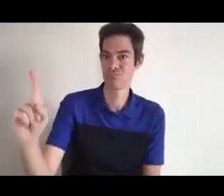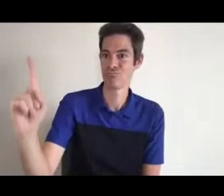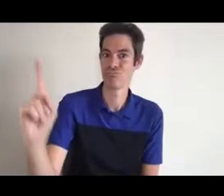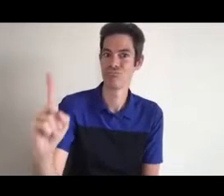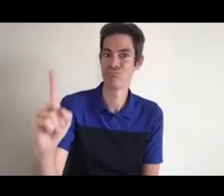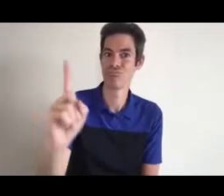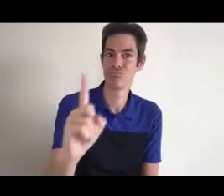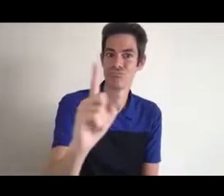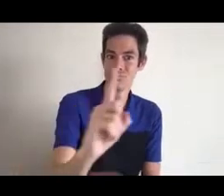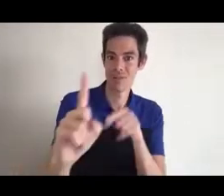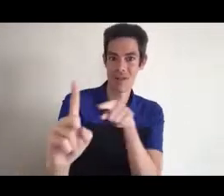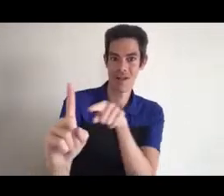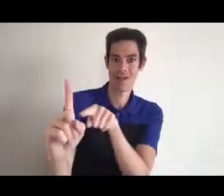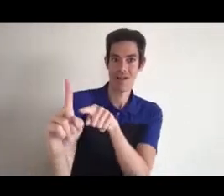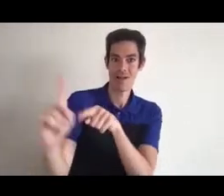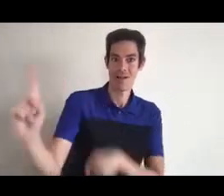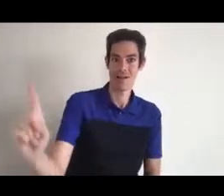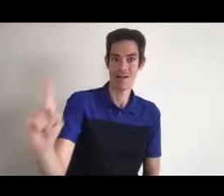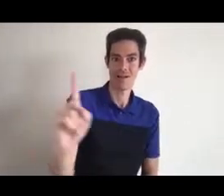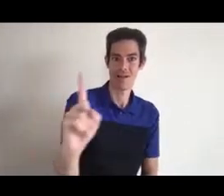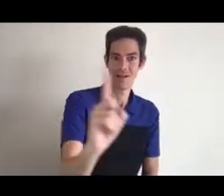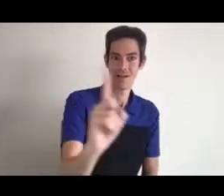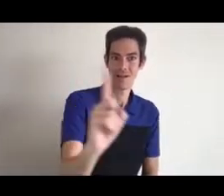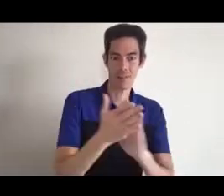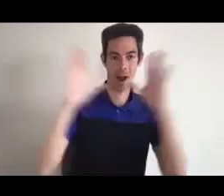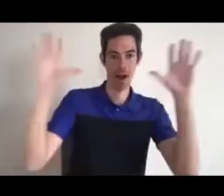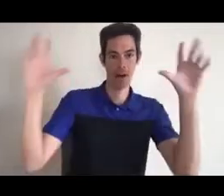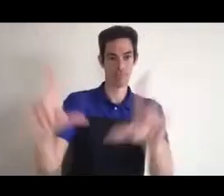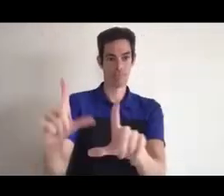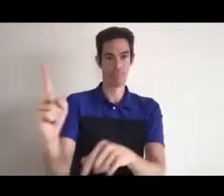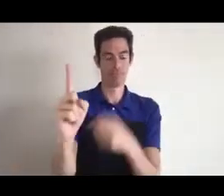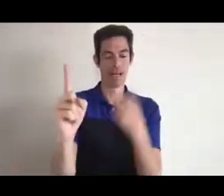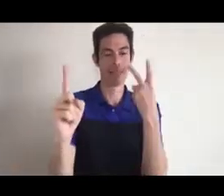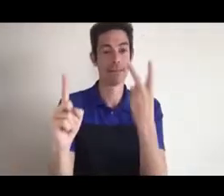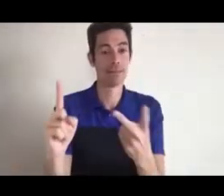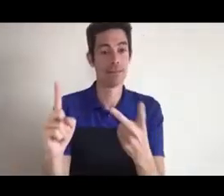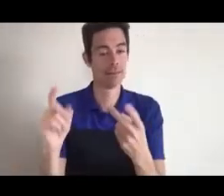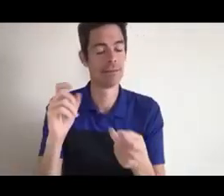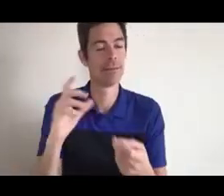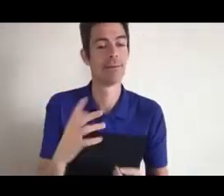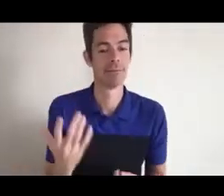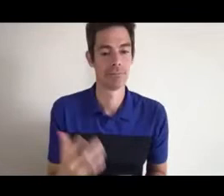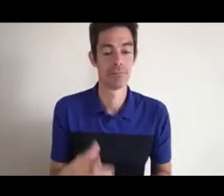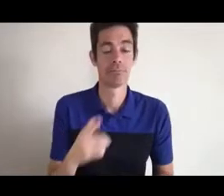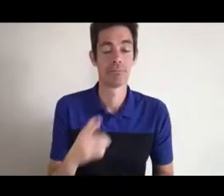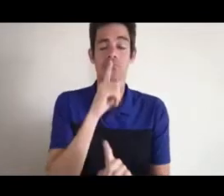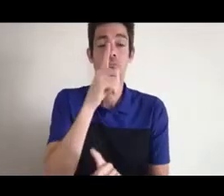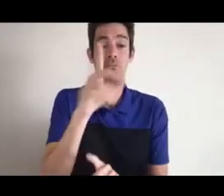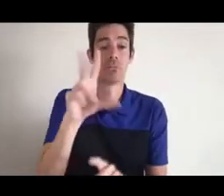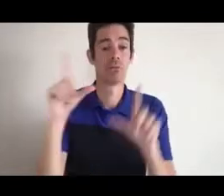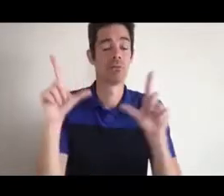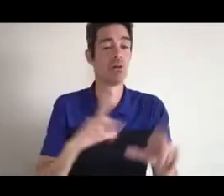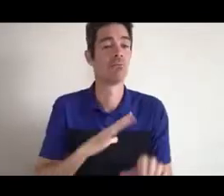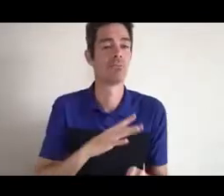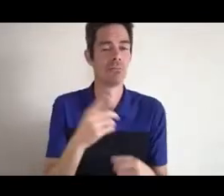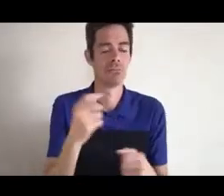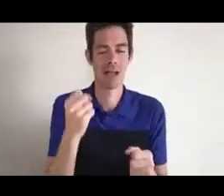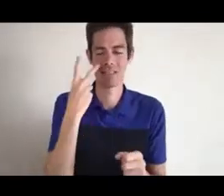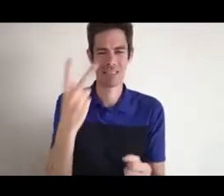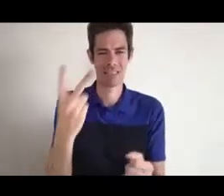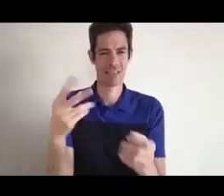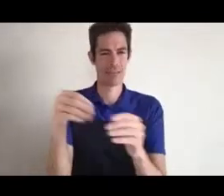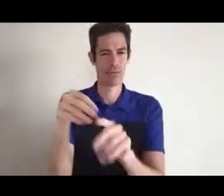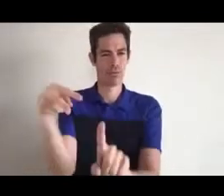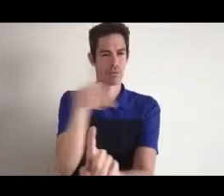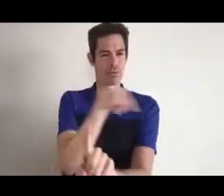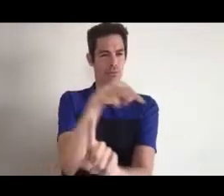a person walking. And so this person, you're focusing on the person.